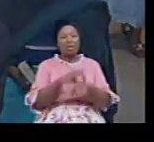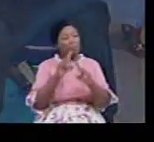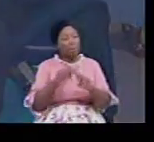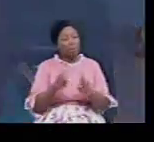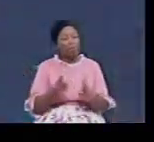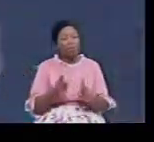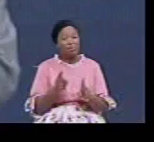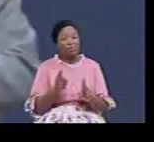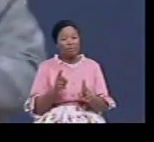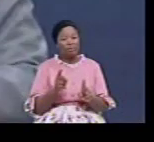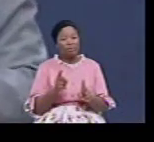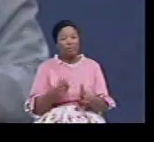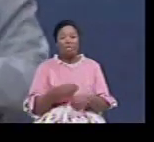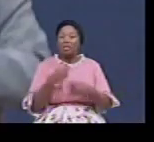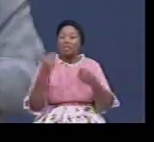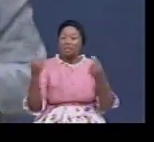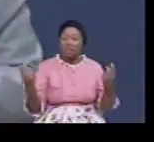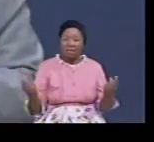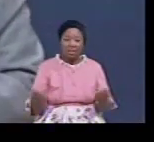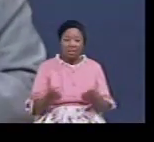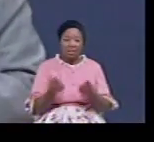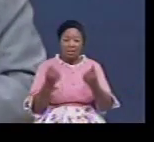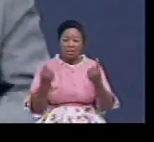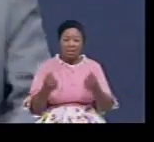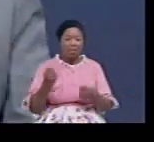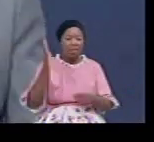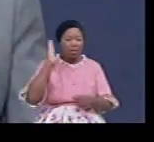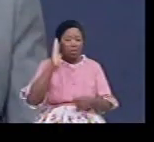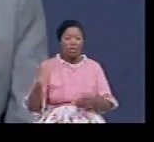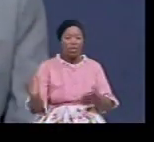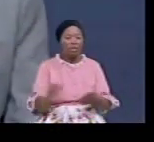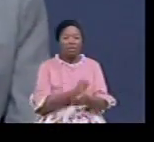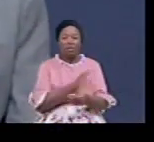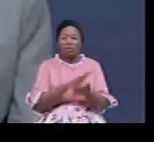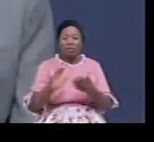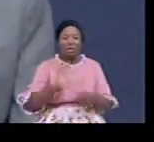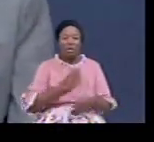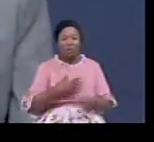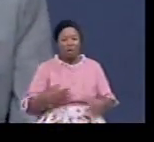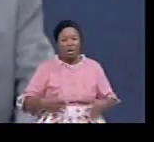sin will damage our lives and send us to hell